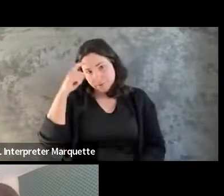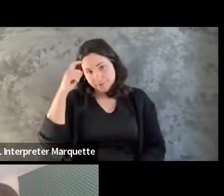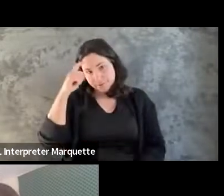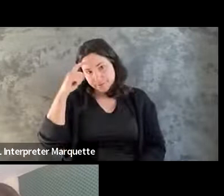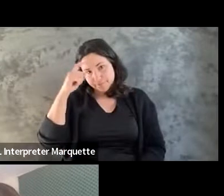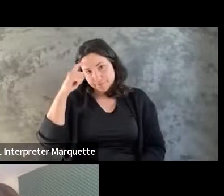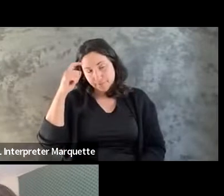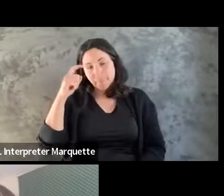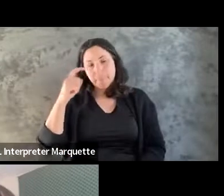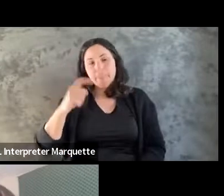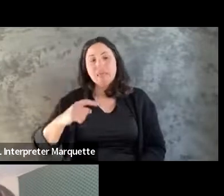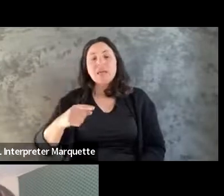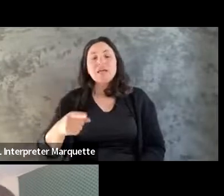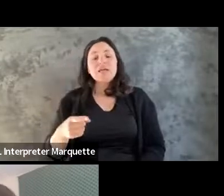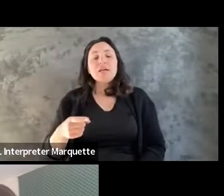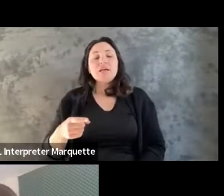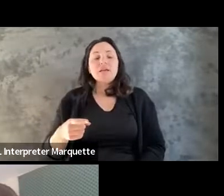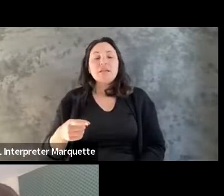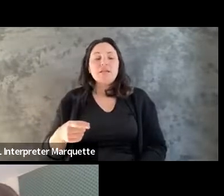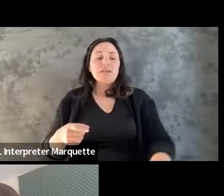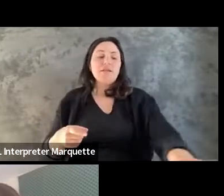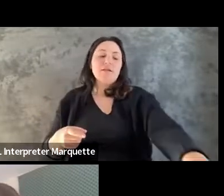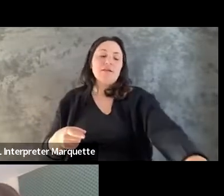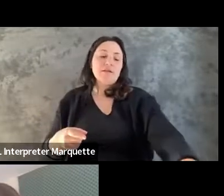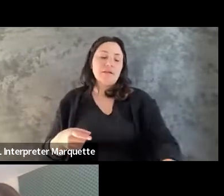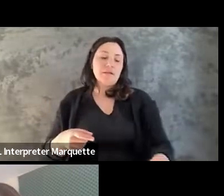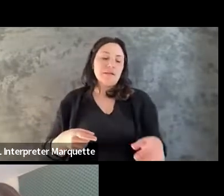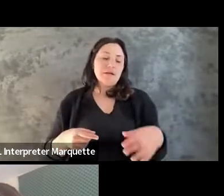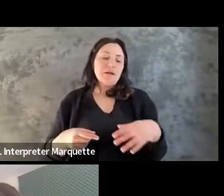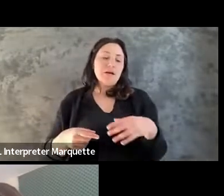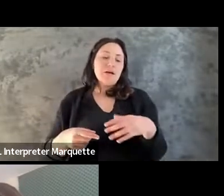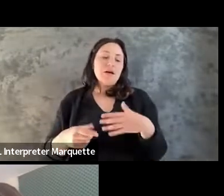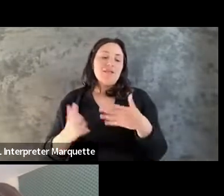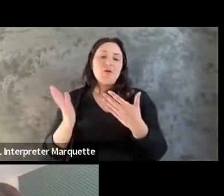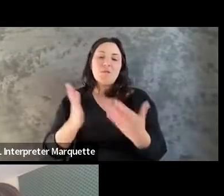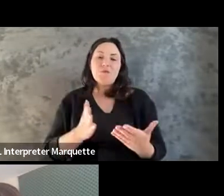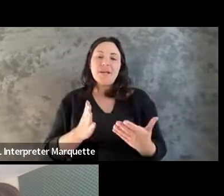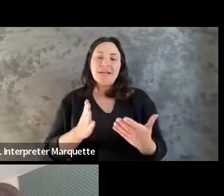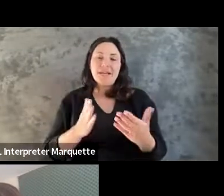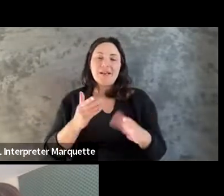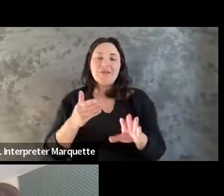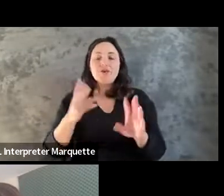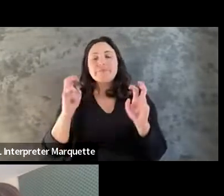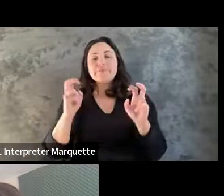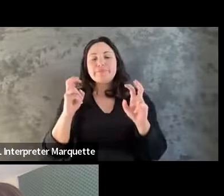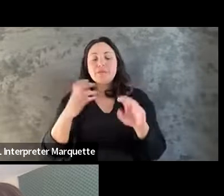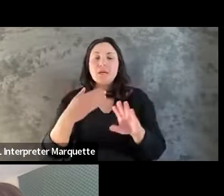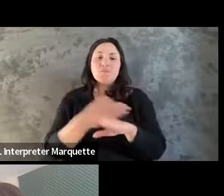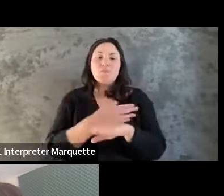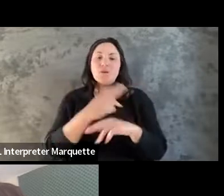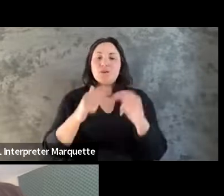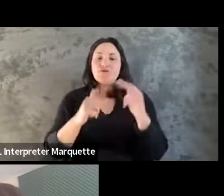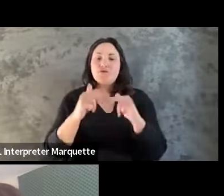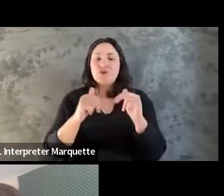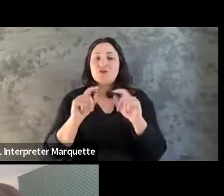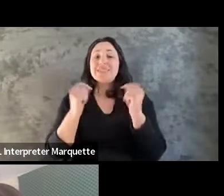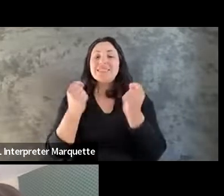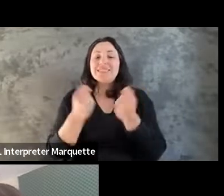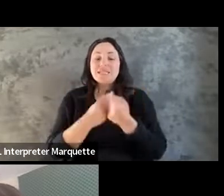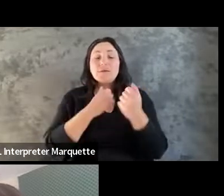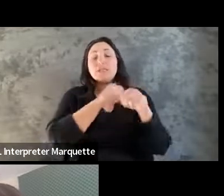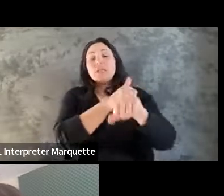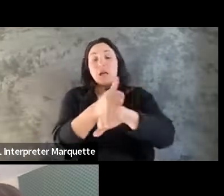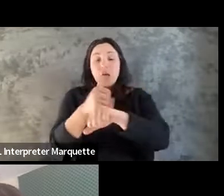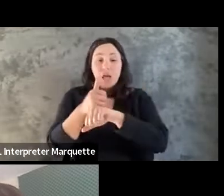They will bring in their, they call the pre-construction team, and they'll set up what they need to in order to make start the